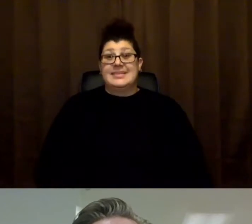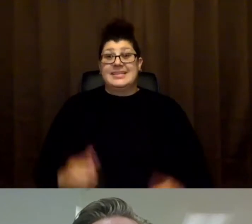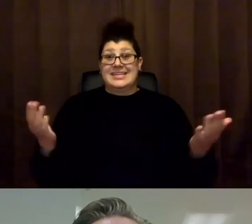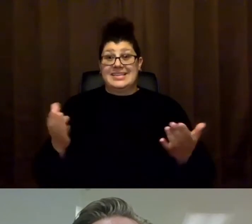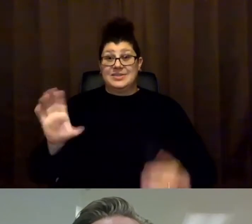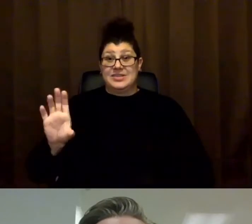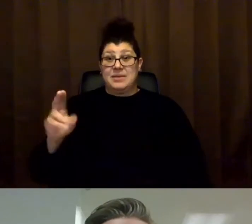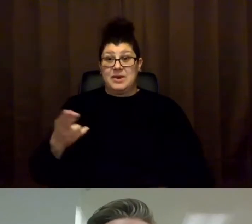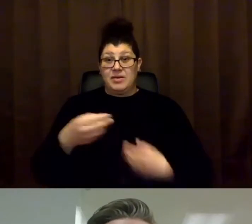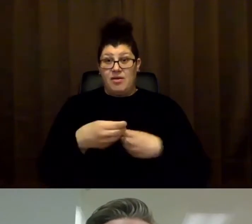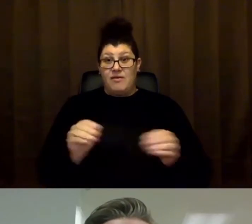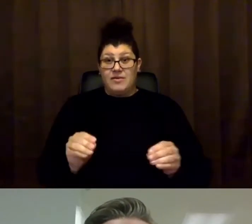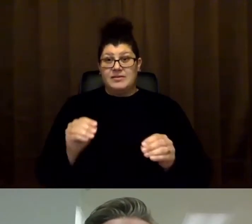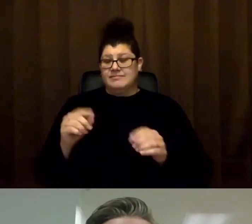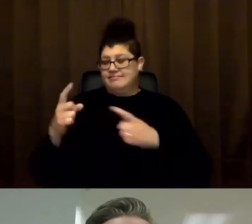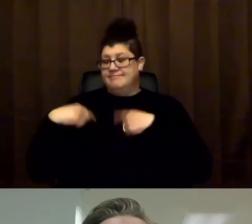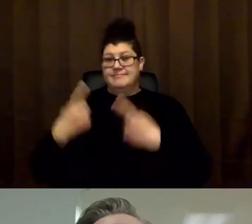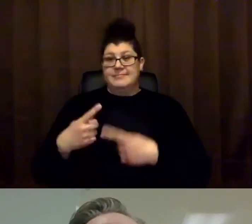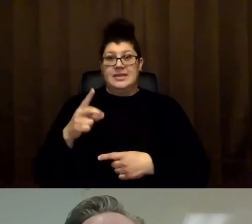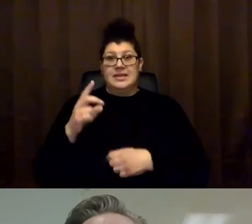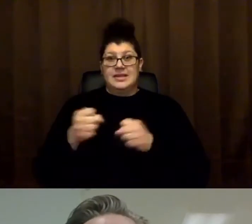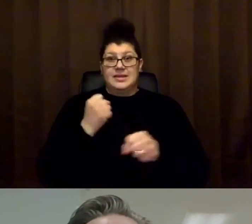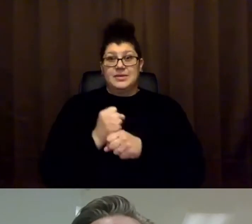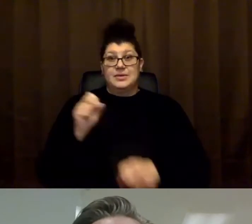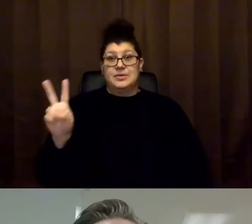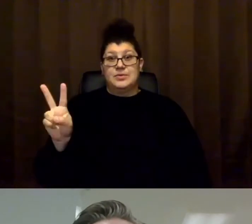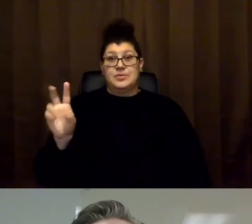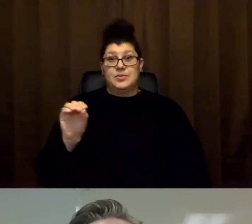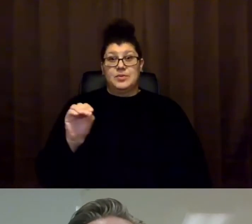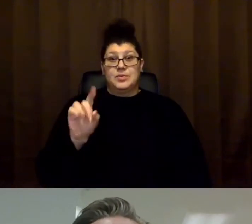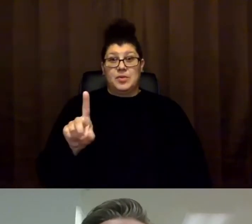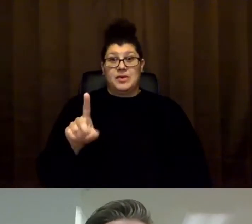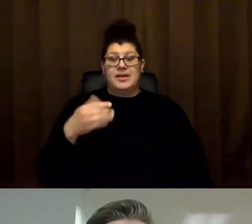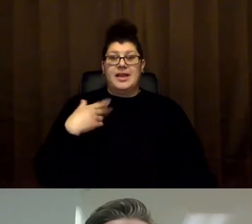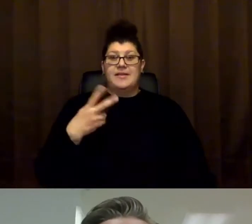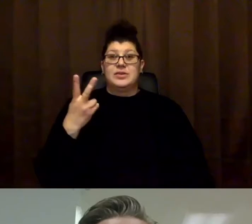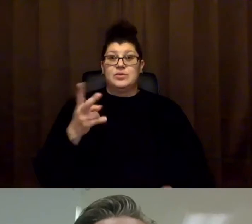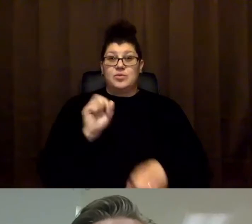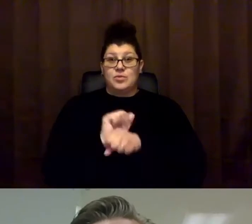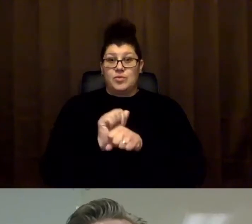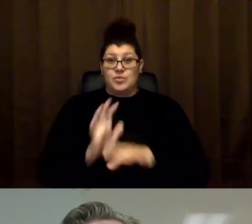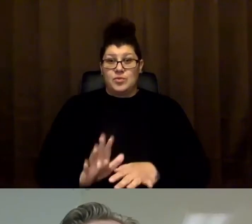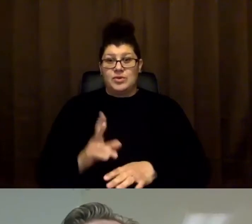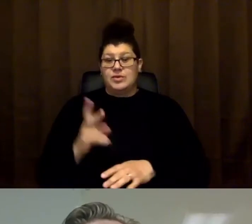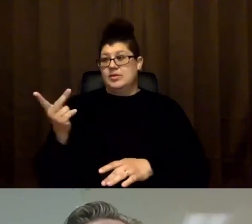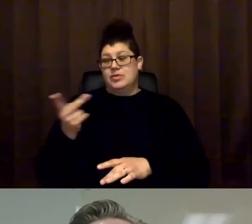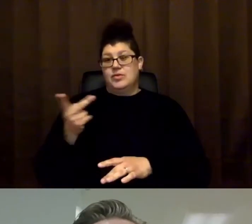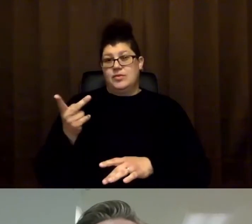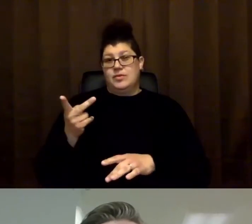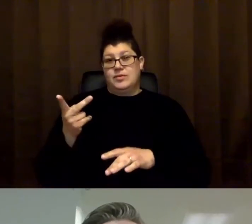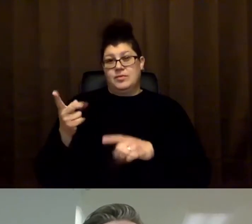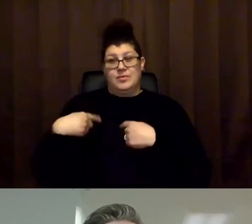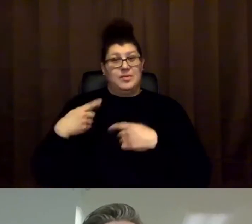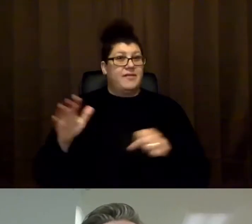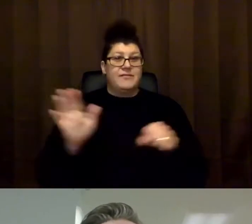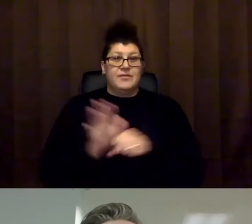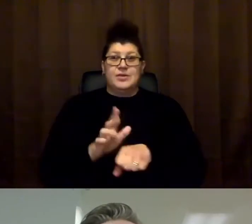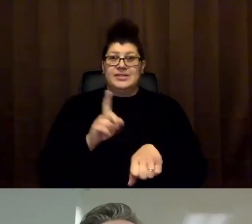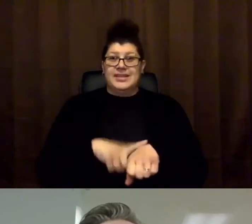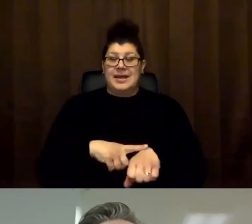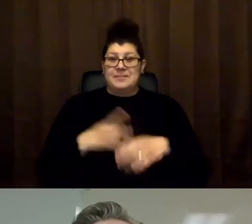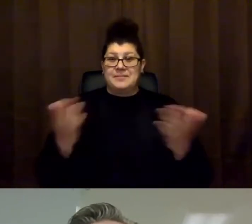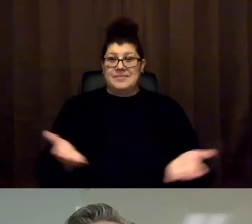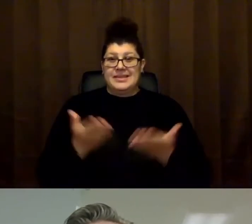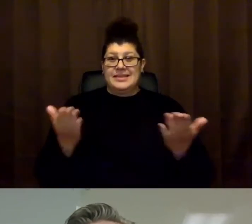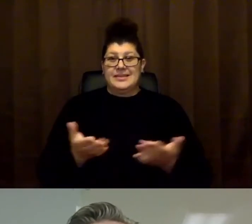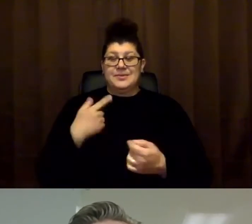been here since 2001. We have 2 employees, including myself, that have been here that entire time, and we